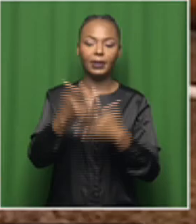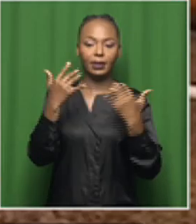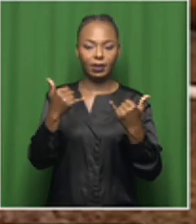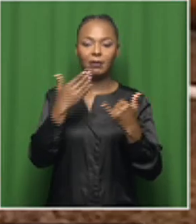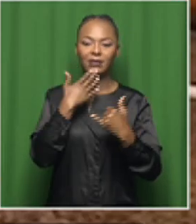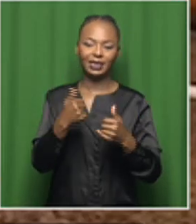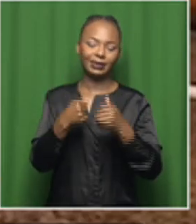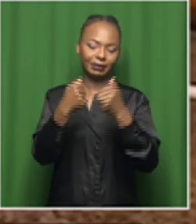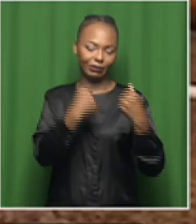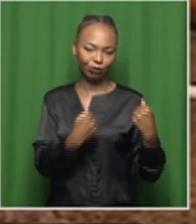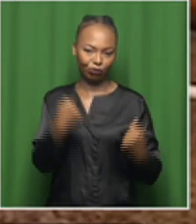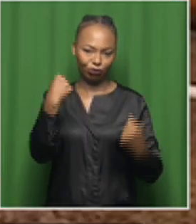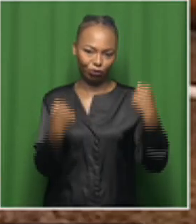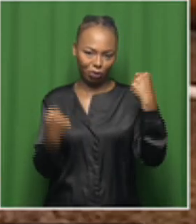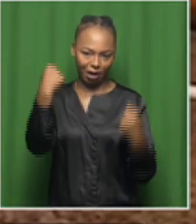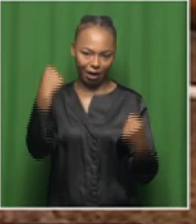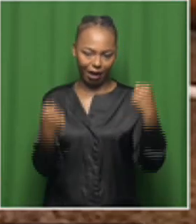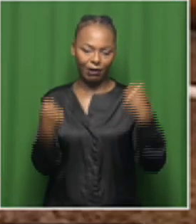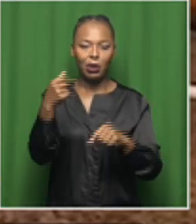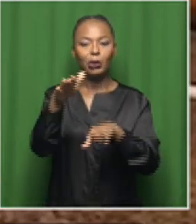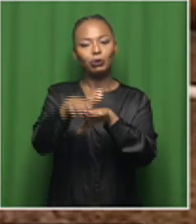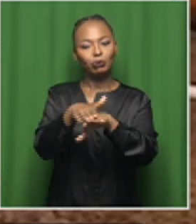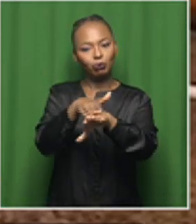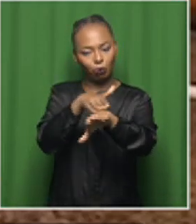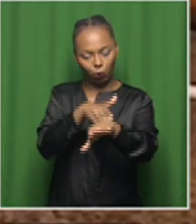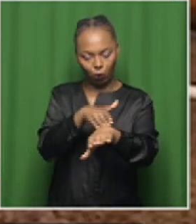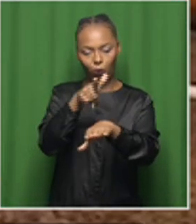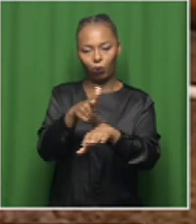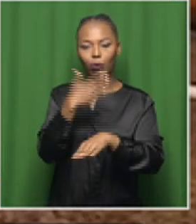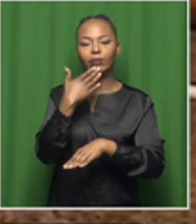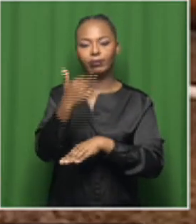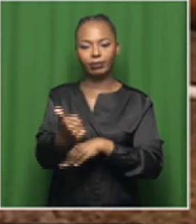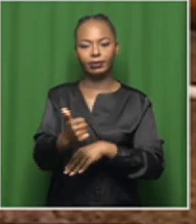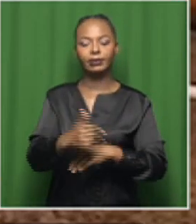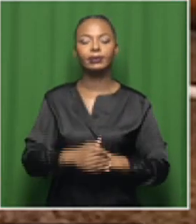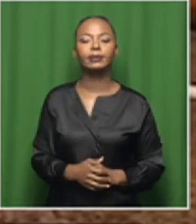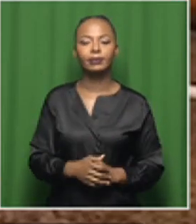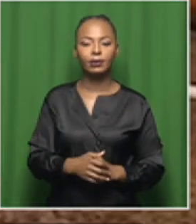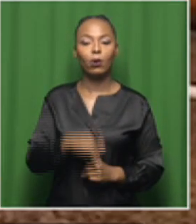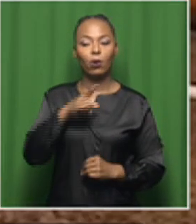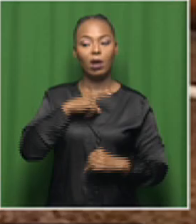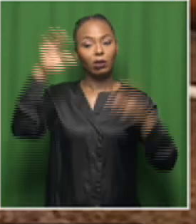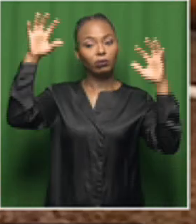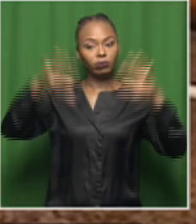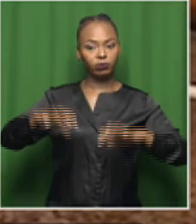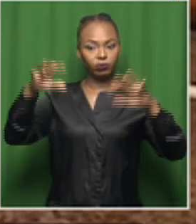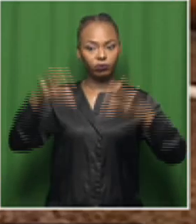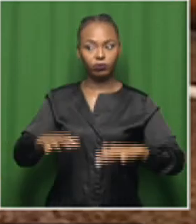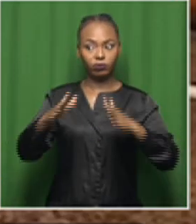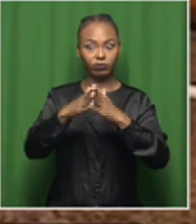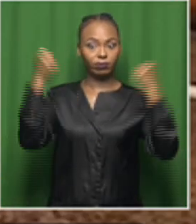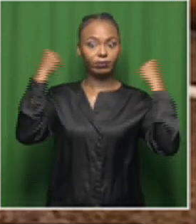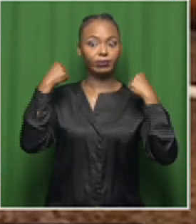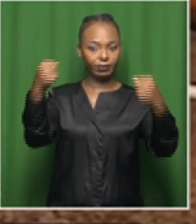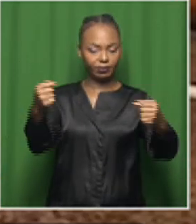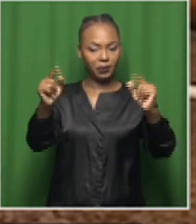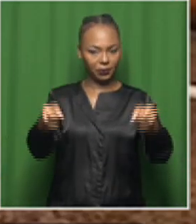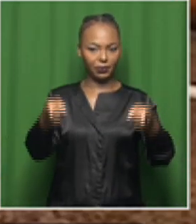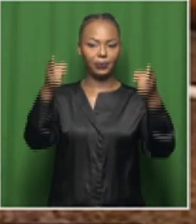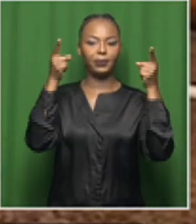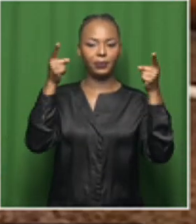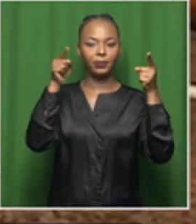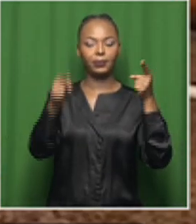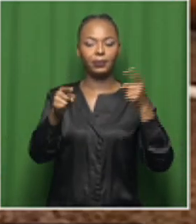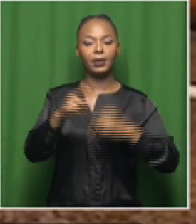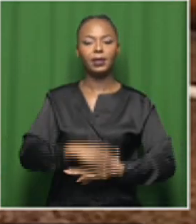speed. Slower is safer always, but particularly in rain. Avoid overtaking. That becomes very dangerous. Leave plenty of space between you and the vehicle in front. If